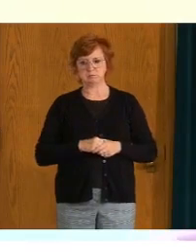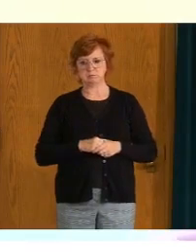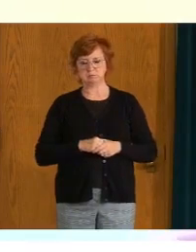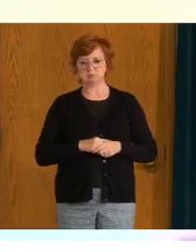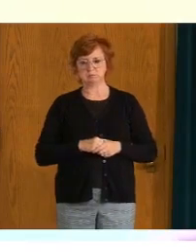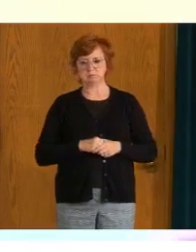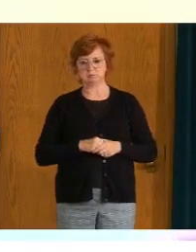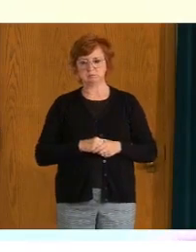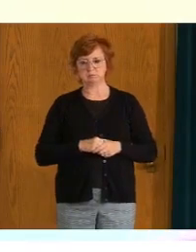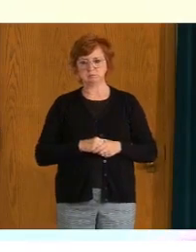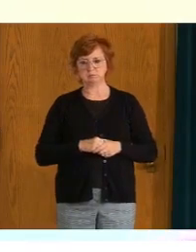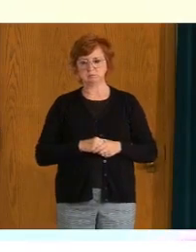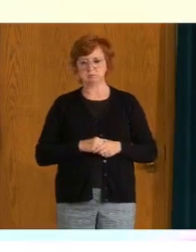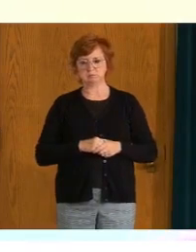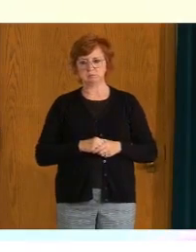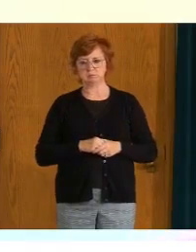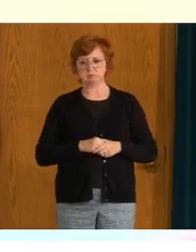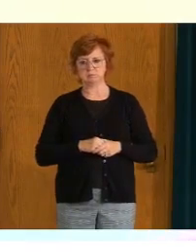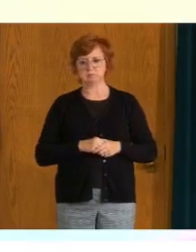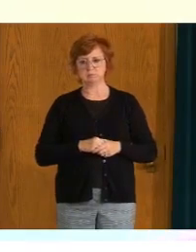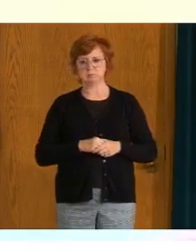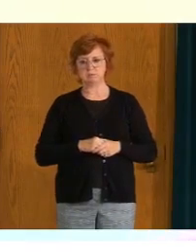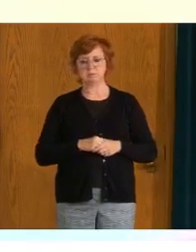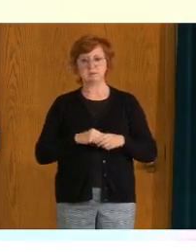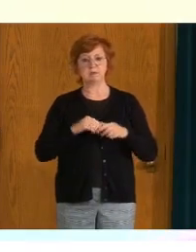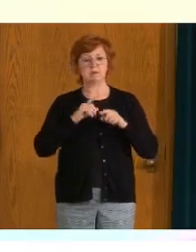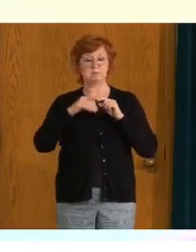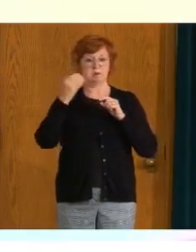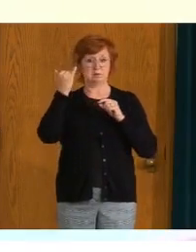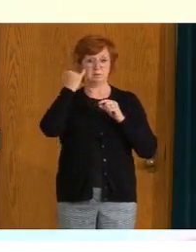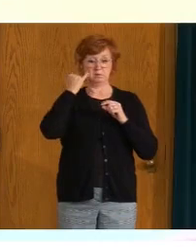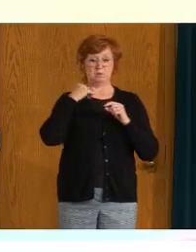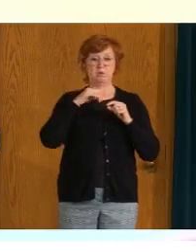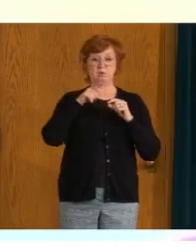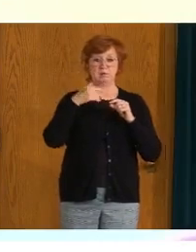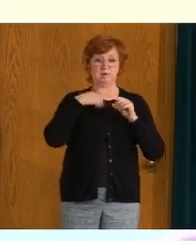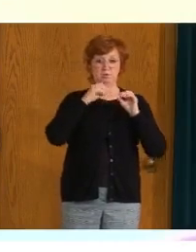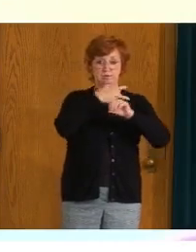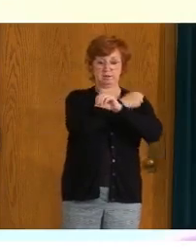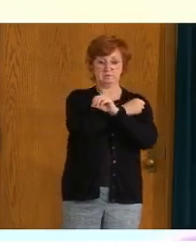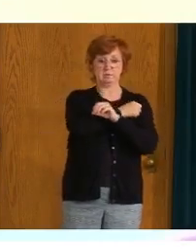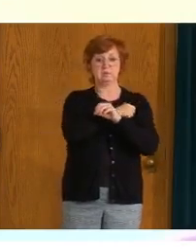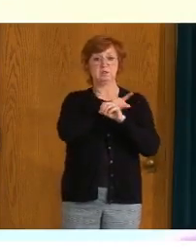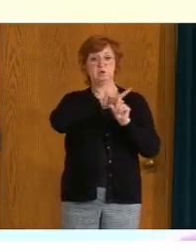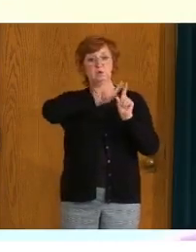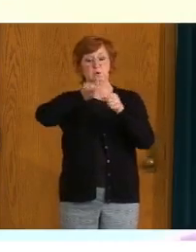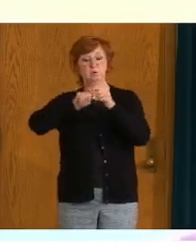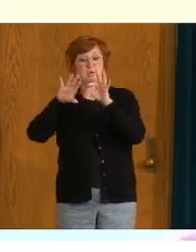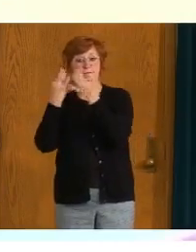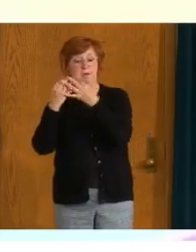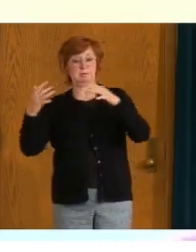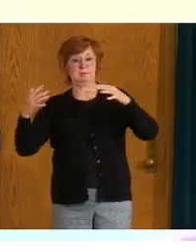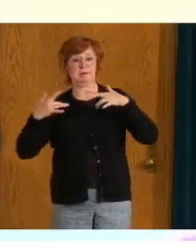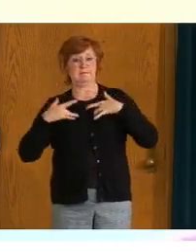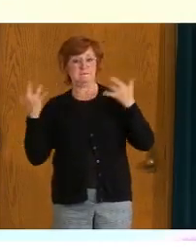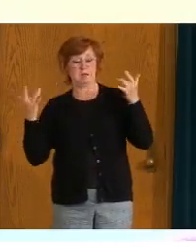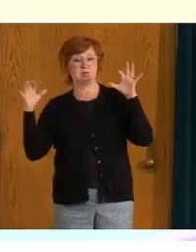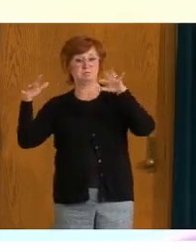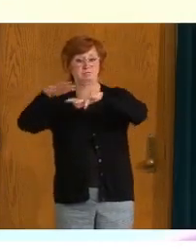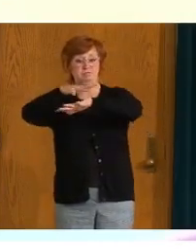of transmission within even those small intimate gatherings is high as well. And whether you have 10,000 people in one